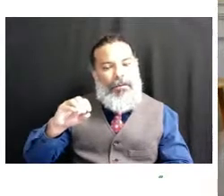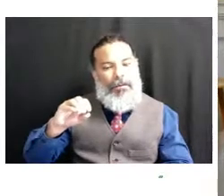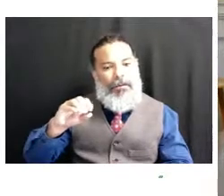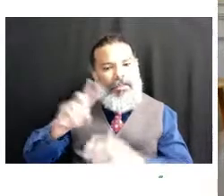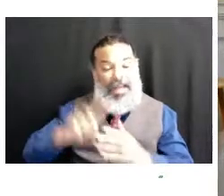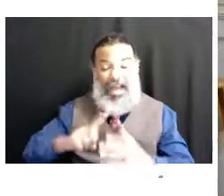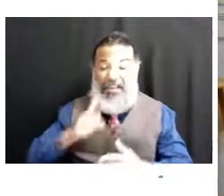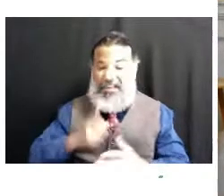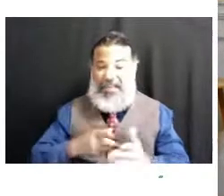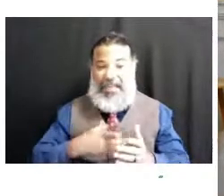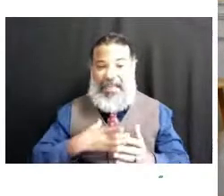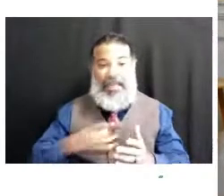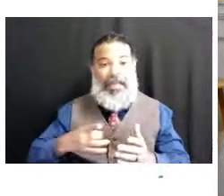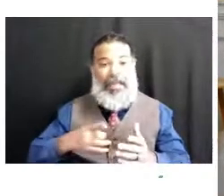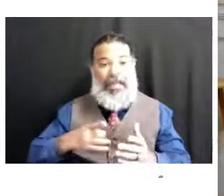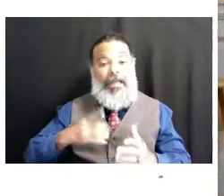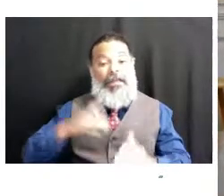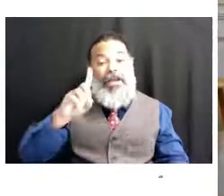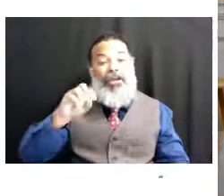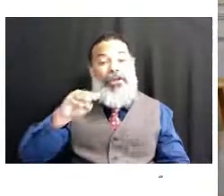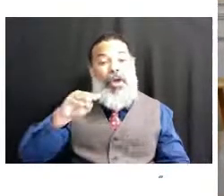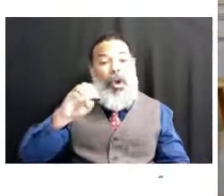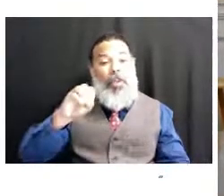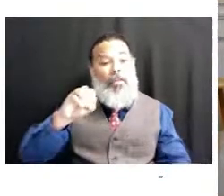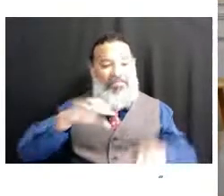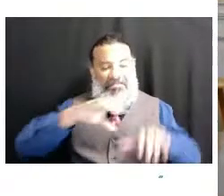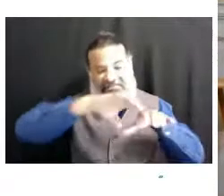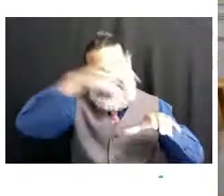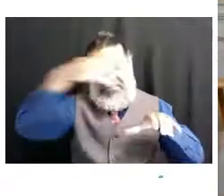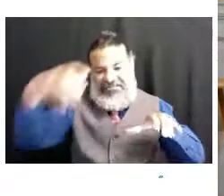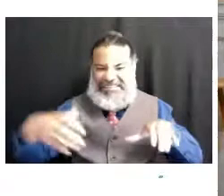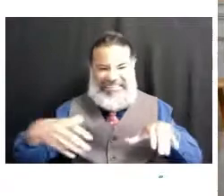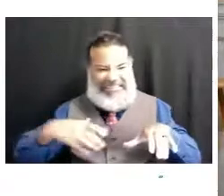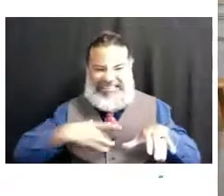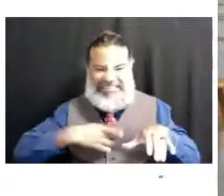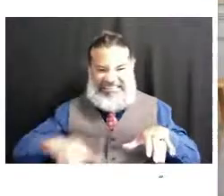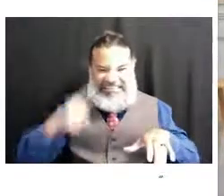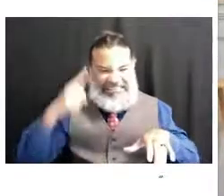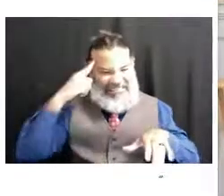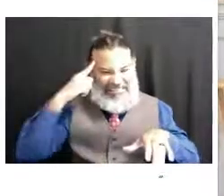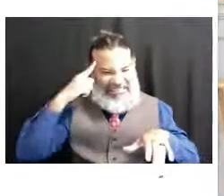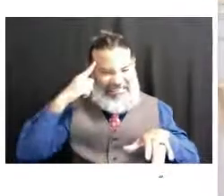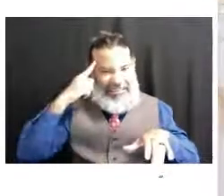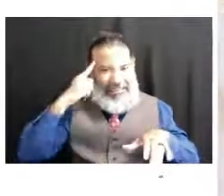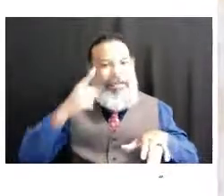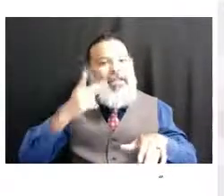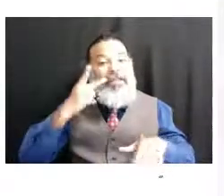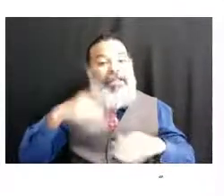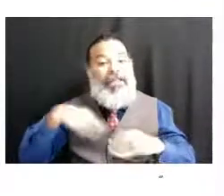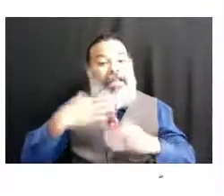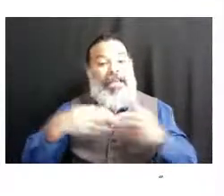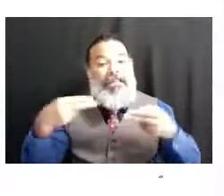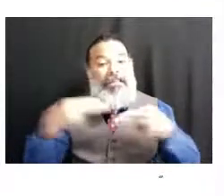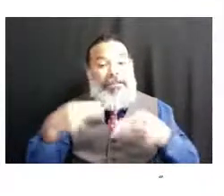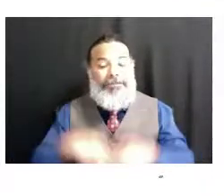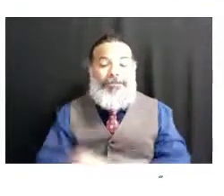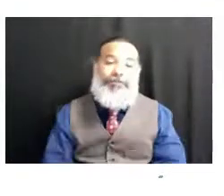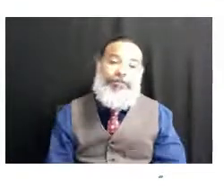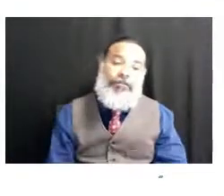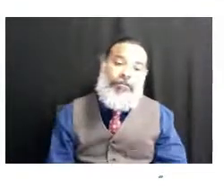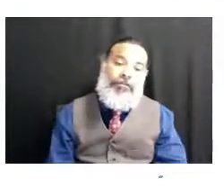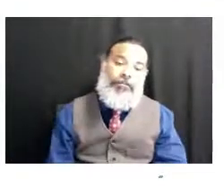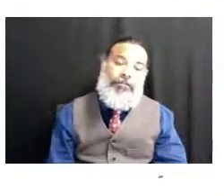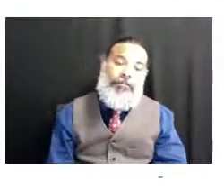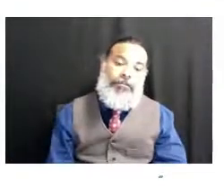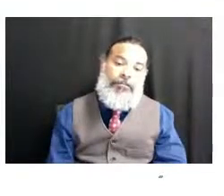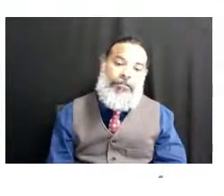that huge dome that we have now. If we could see the next slide. This is